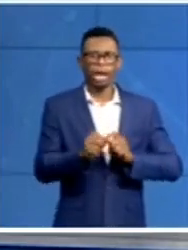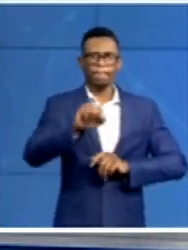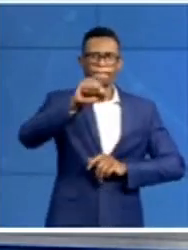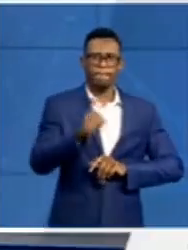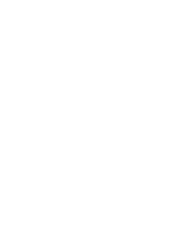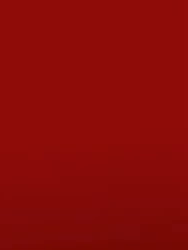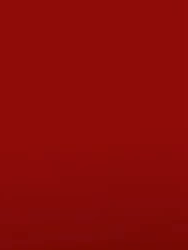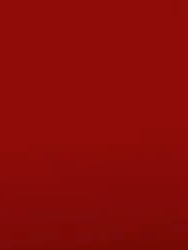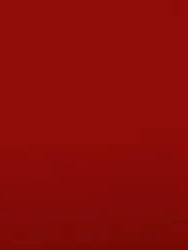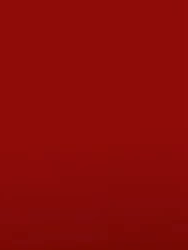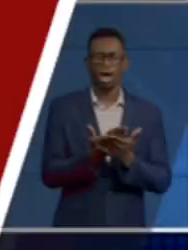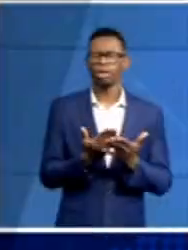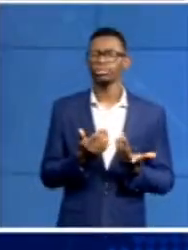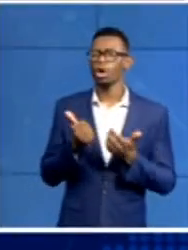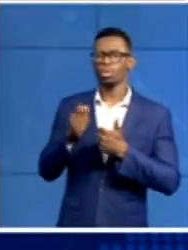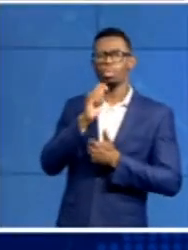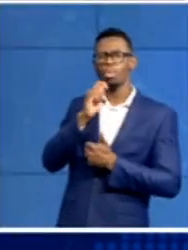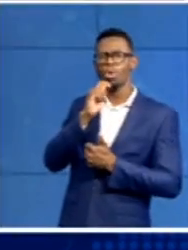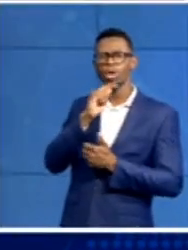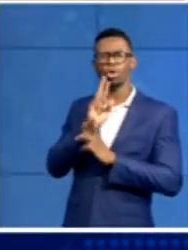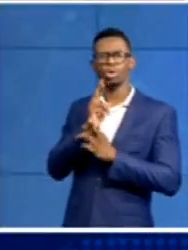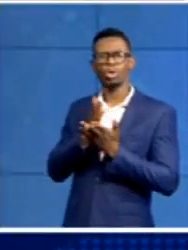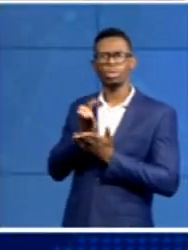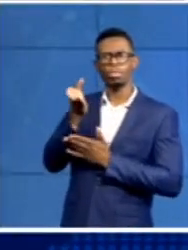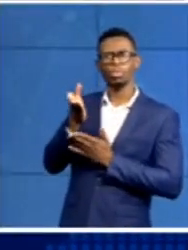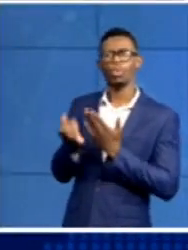Lutendo. What's happening where you are?